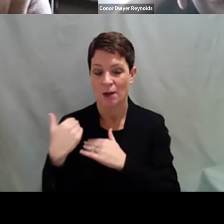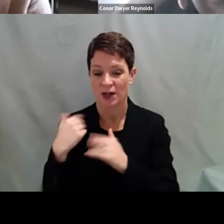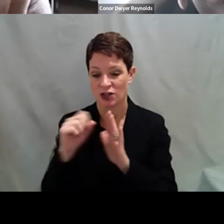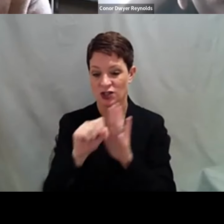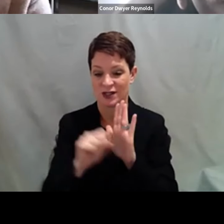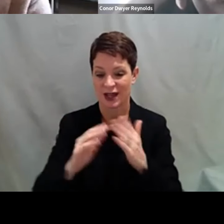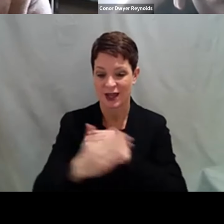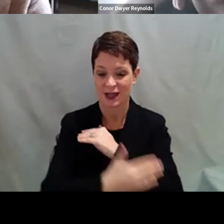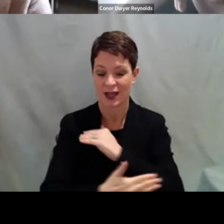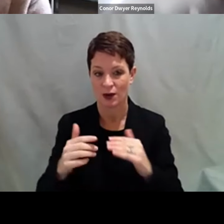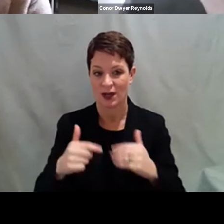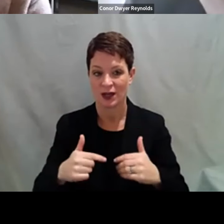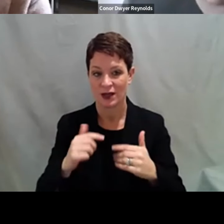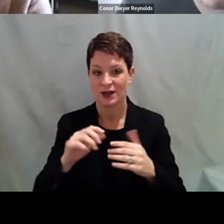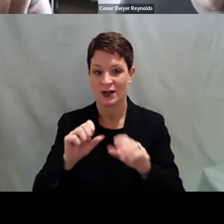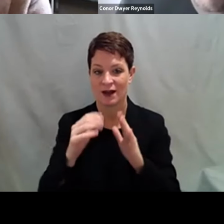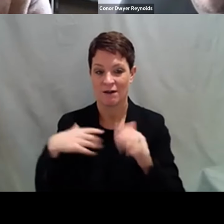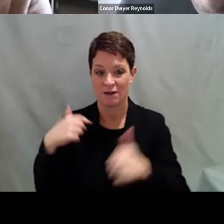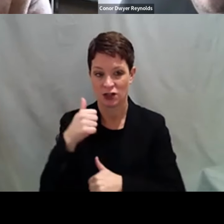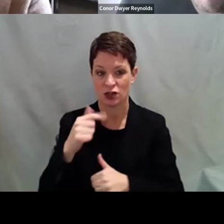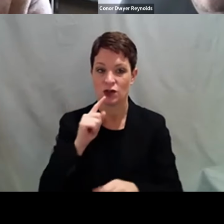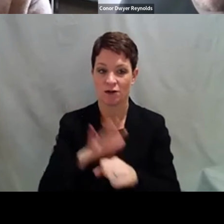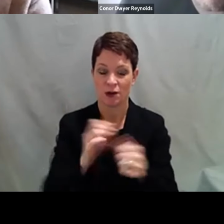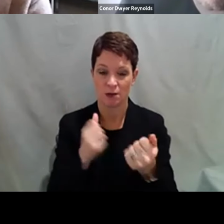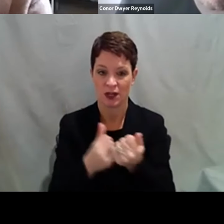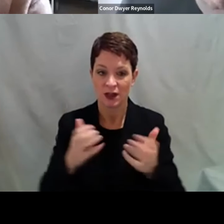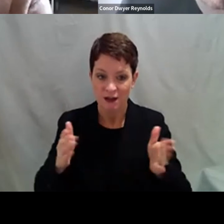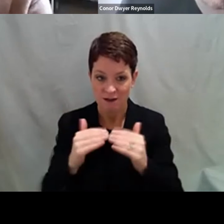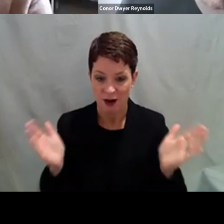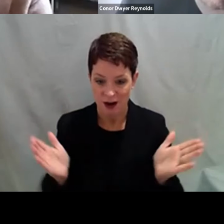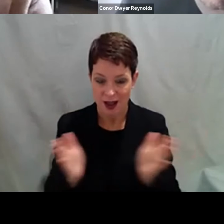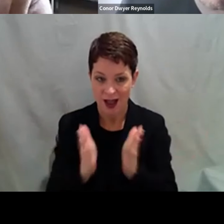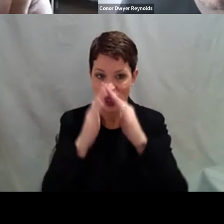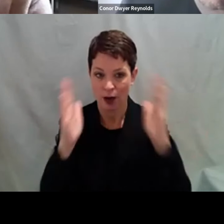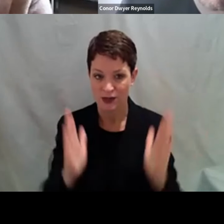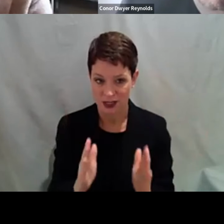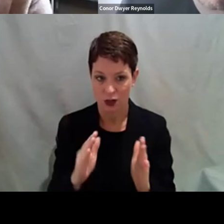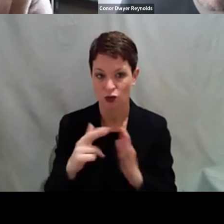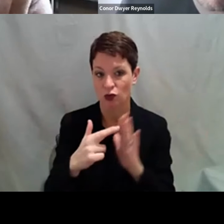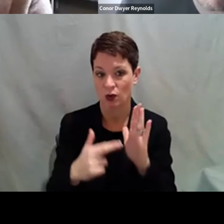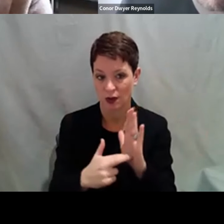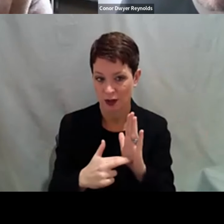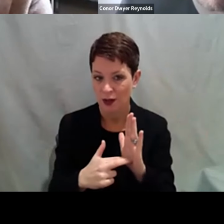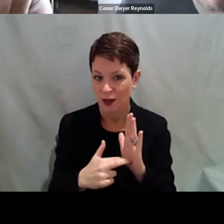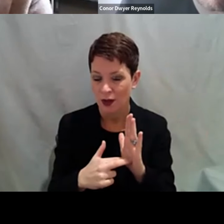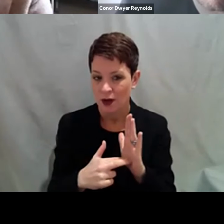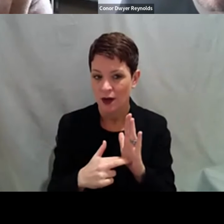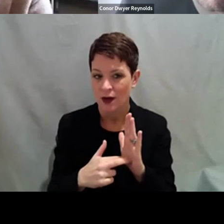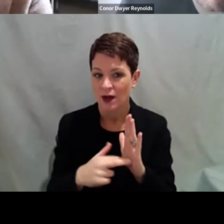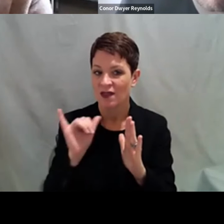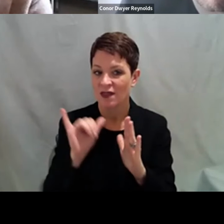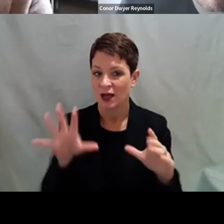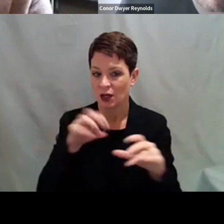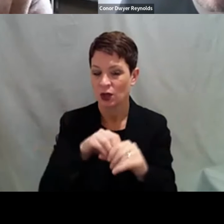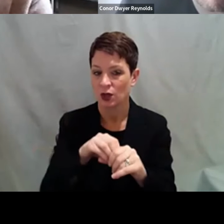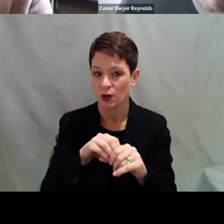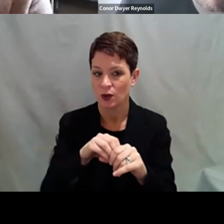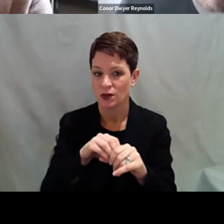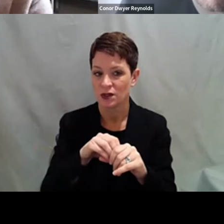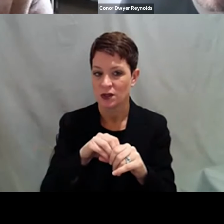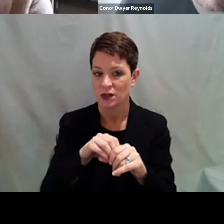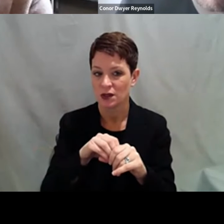city levels of government to affirmatively further fair housing. So this is the affirmatively fair housing rule, which includes undoing